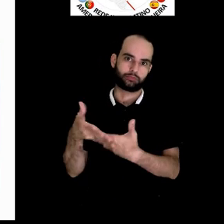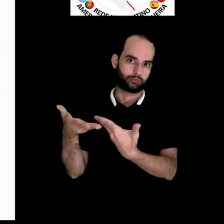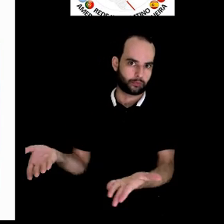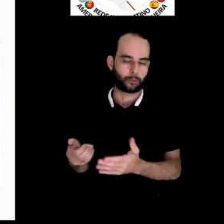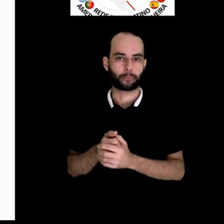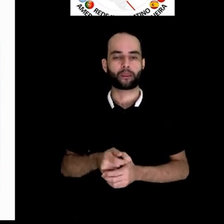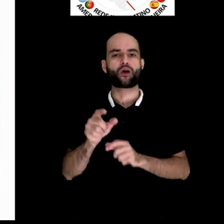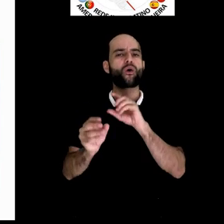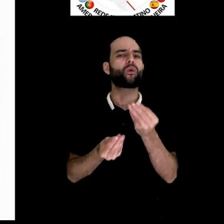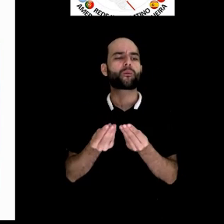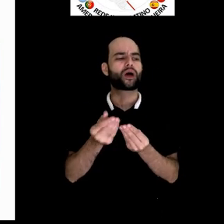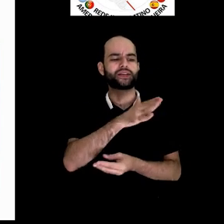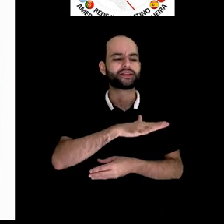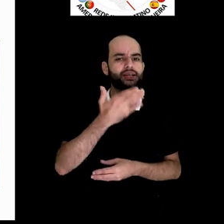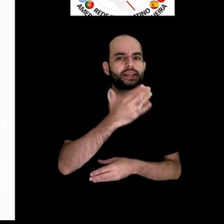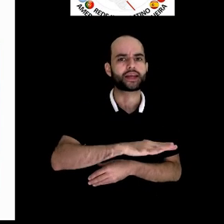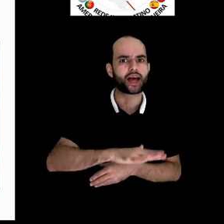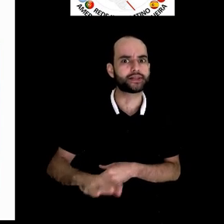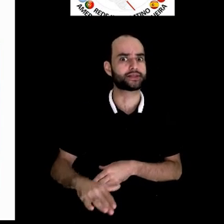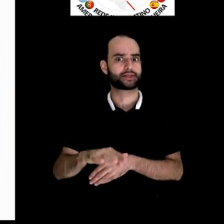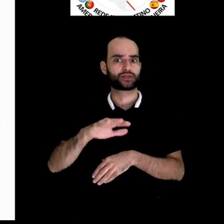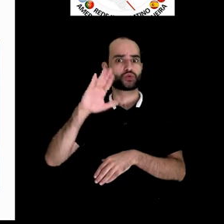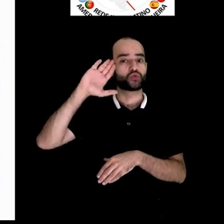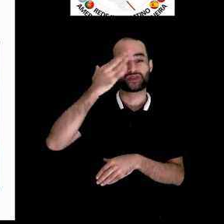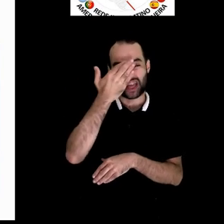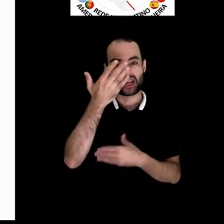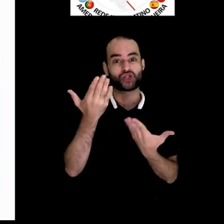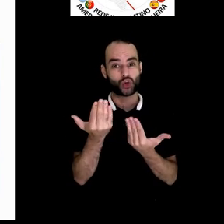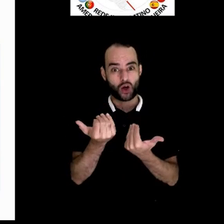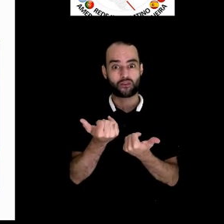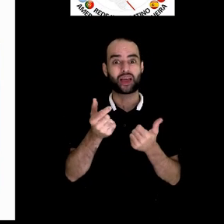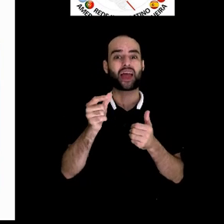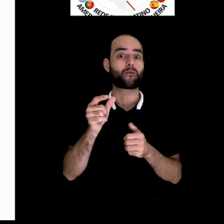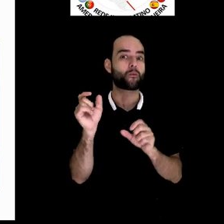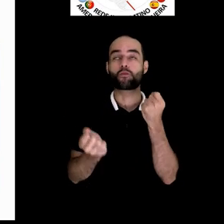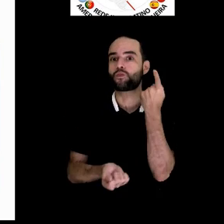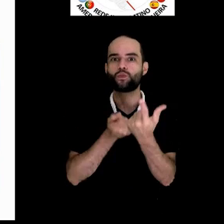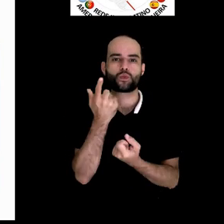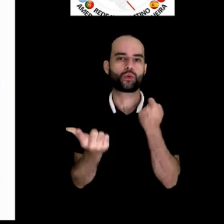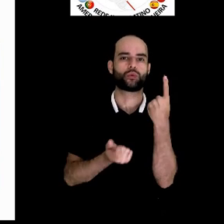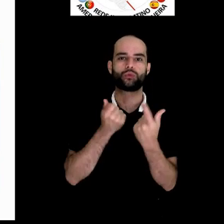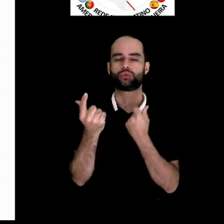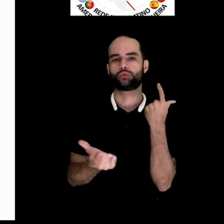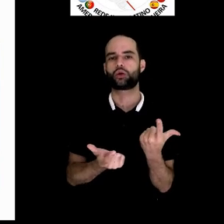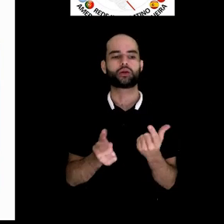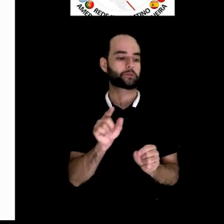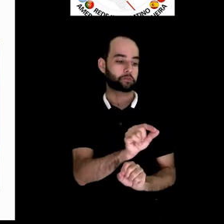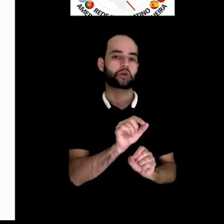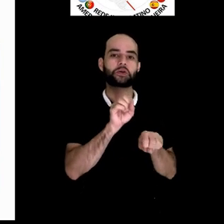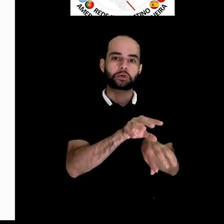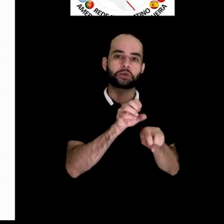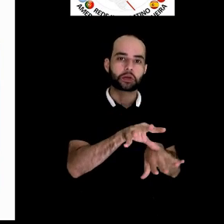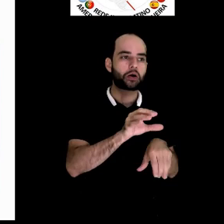with deafblindness. Two lines down on the left, in black centered ink, is written.